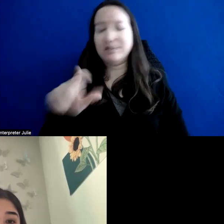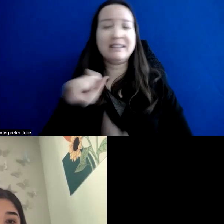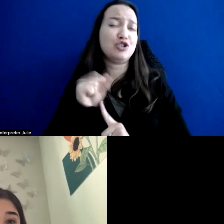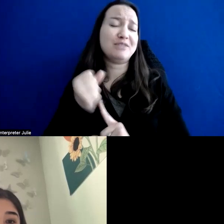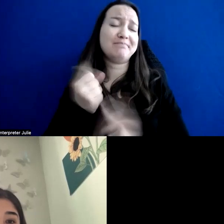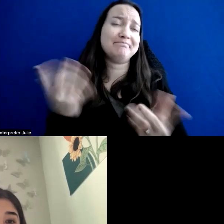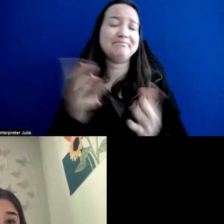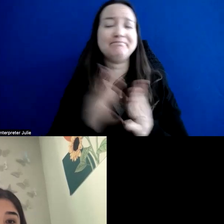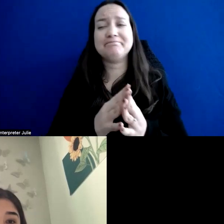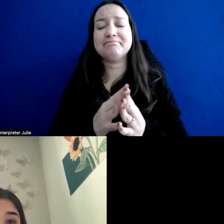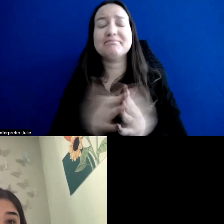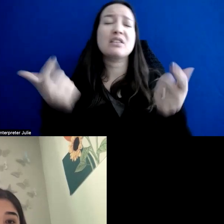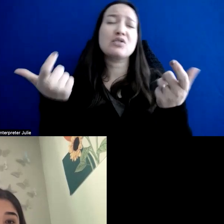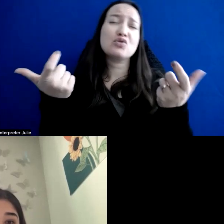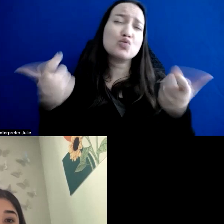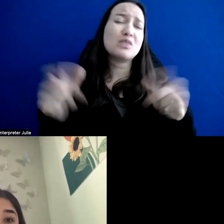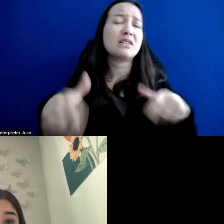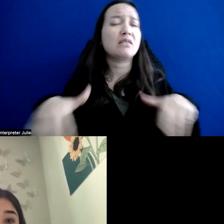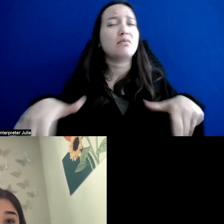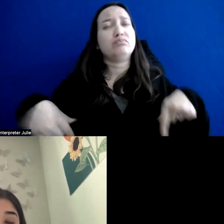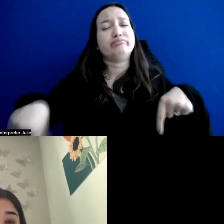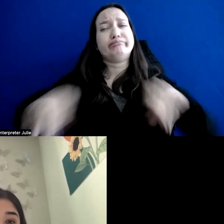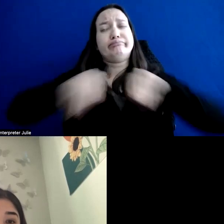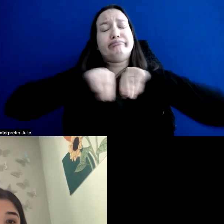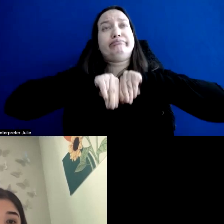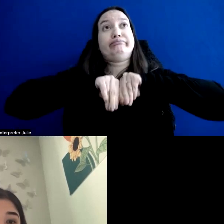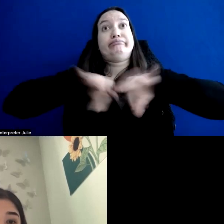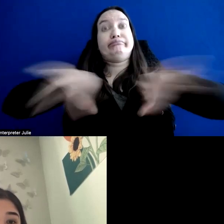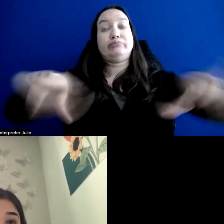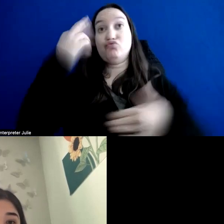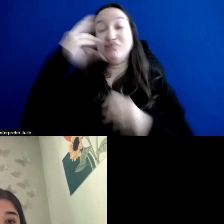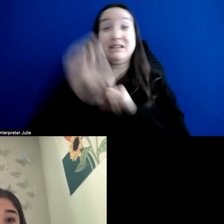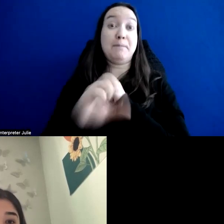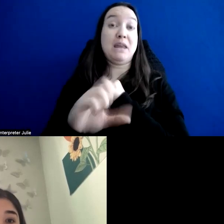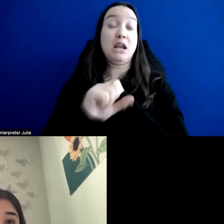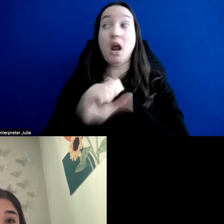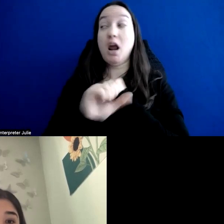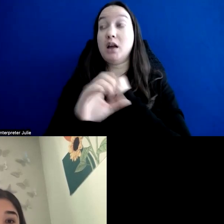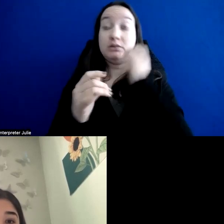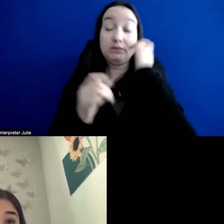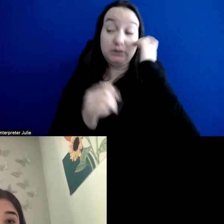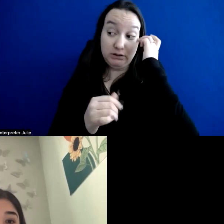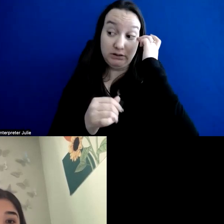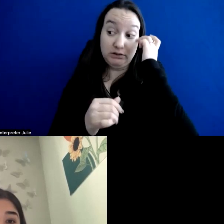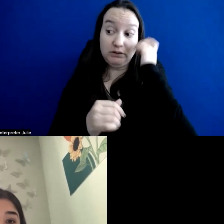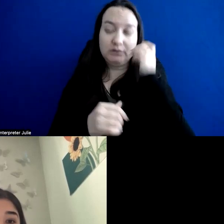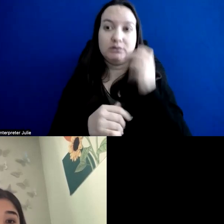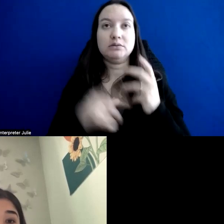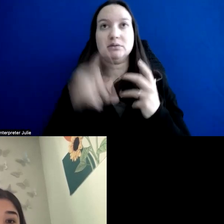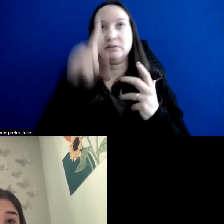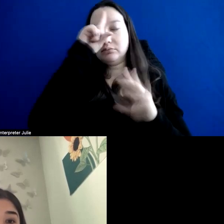It generated a huge amount of anxiety because of the media storm that surrounded it, which was so